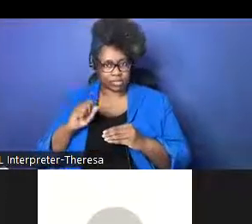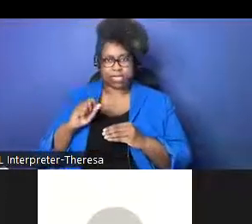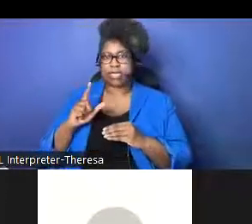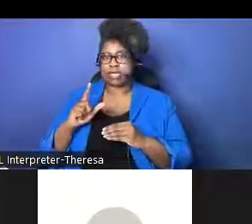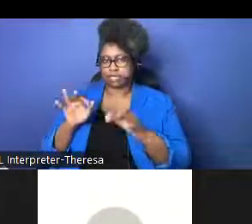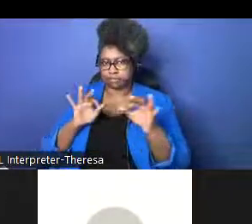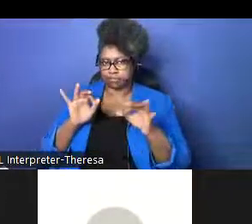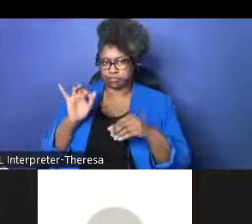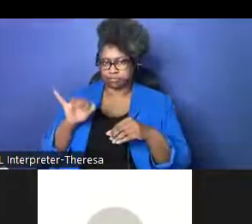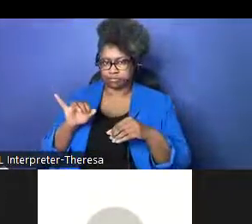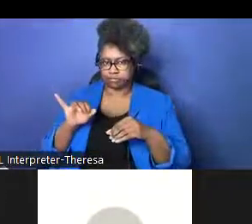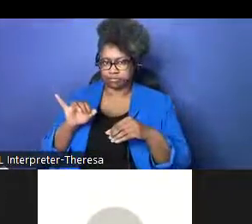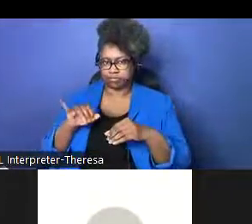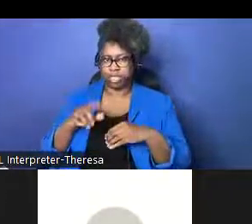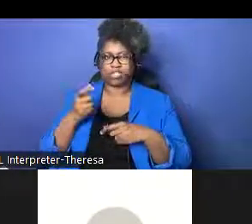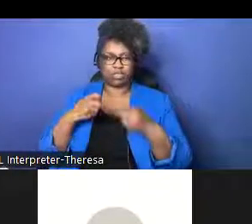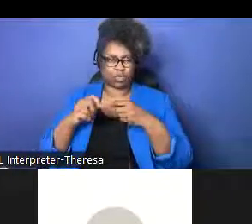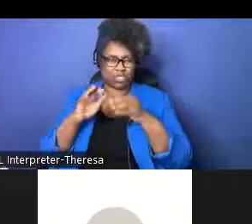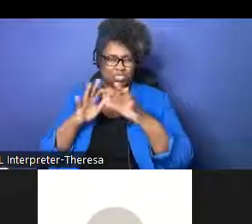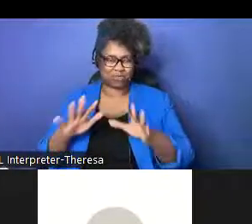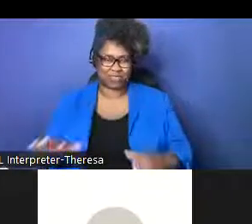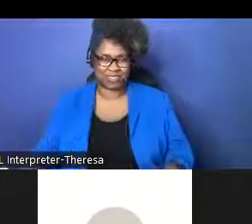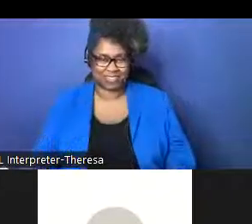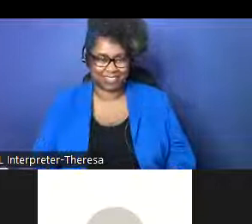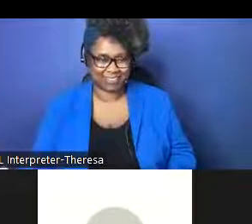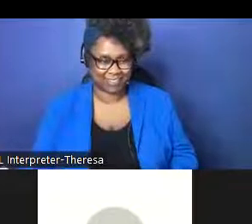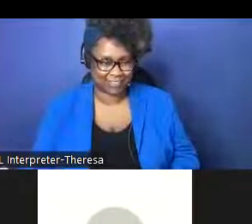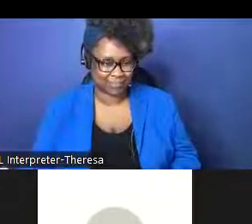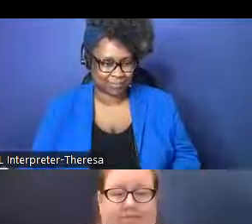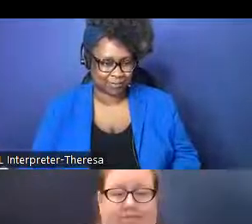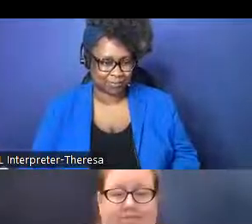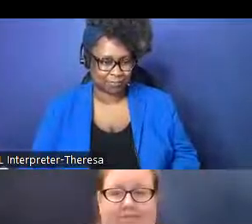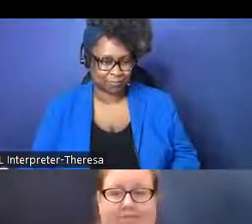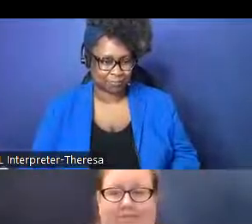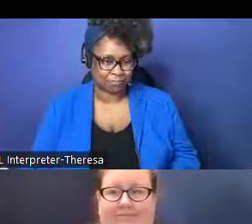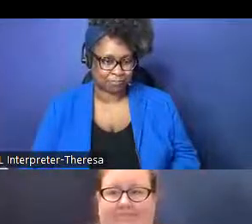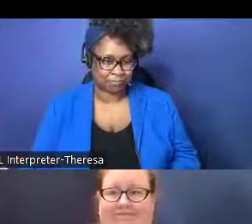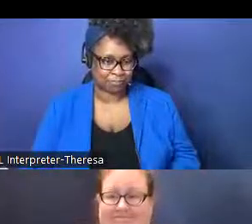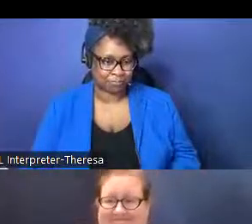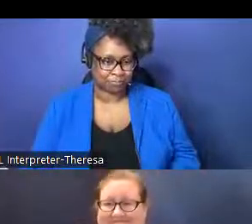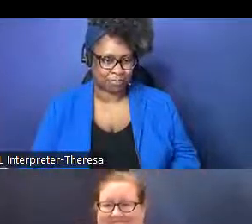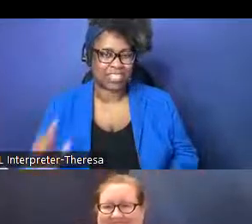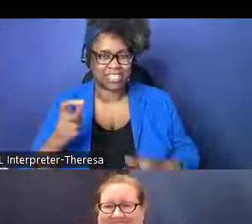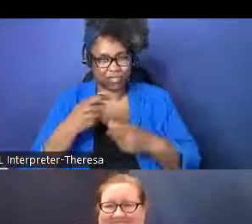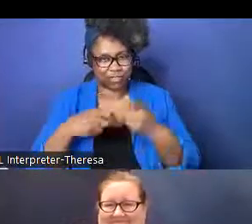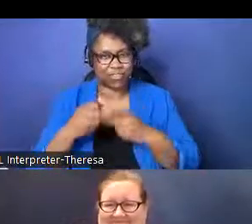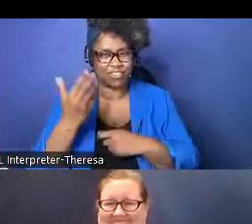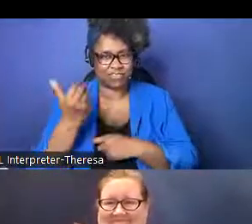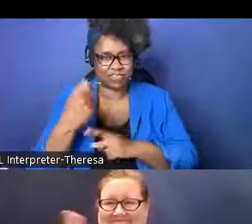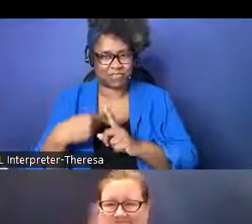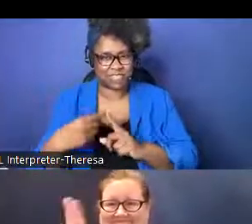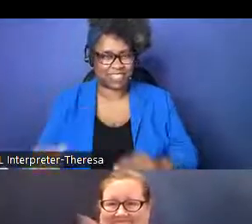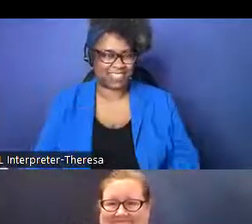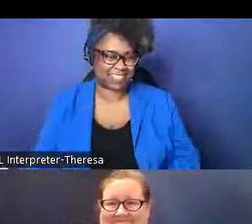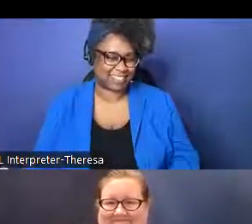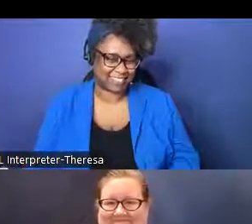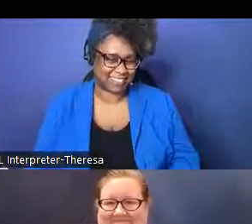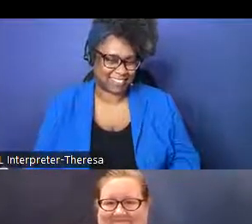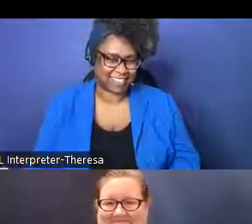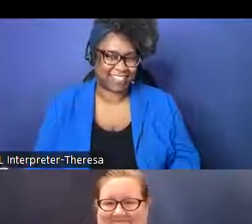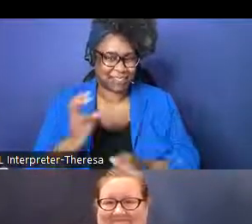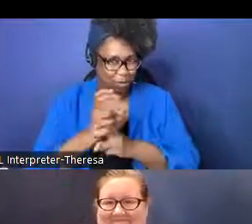I'll just quickly switch the interpreters. They need to switch every 15 minutes because it's hard